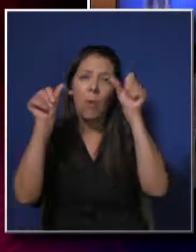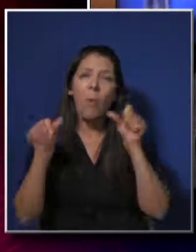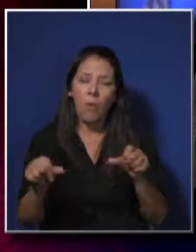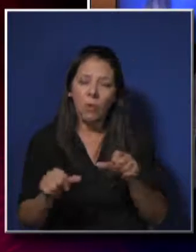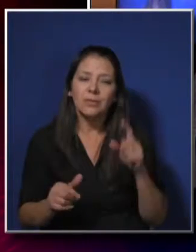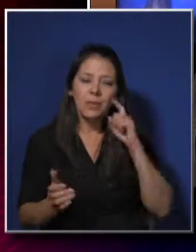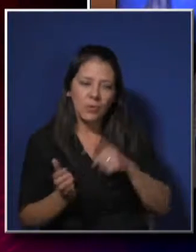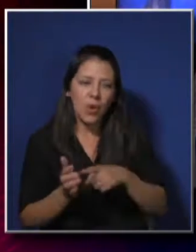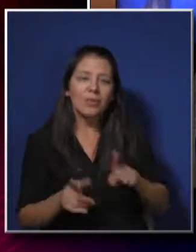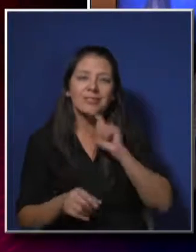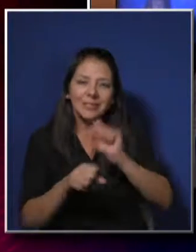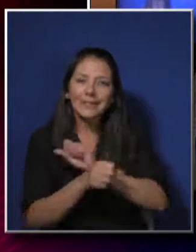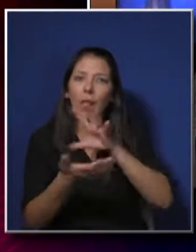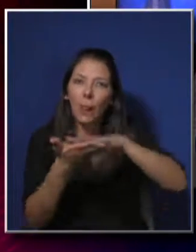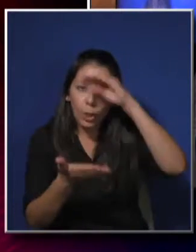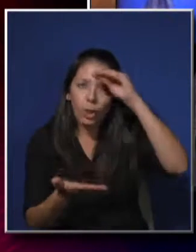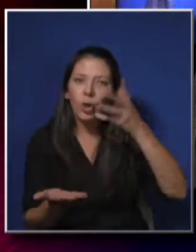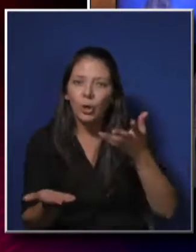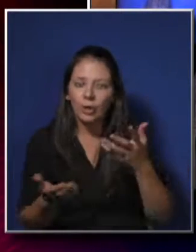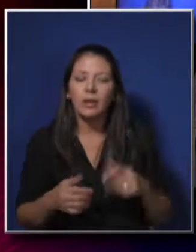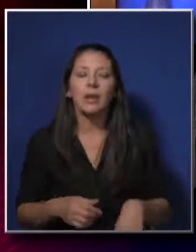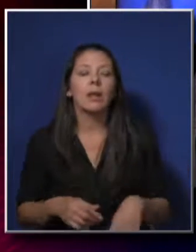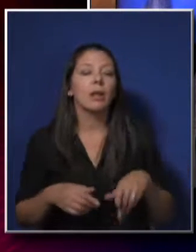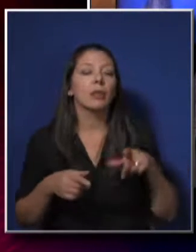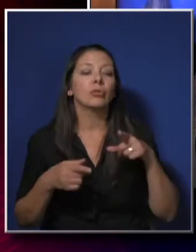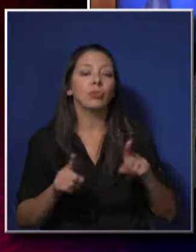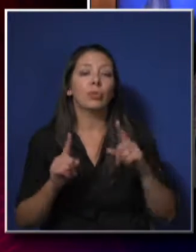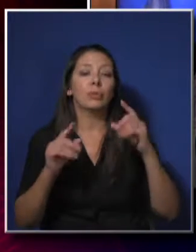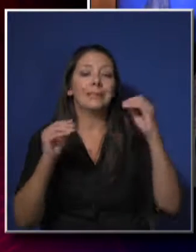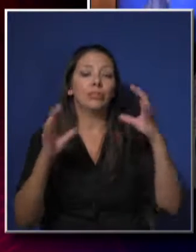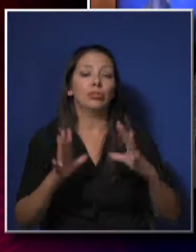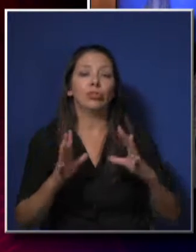During the teacher interviews, much